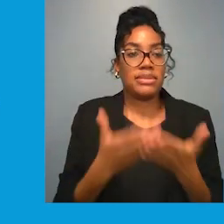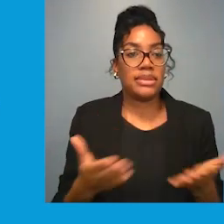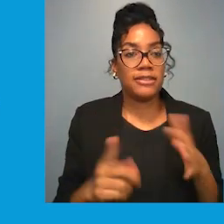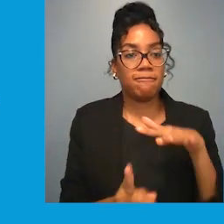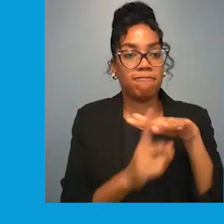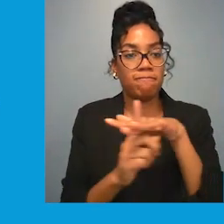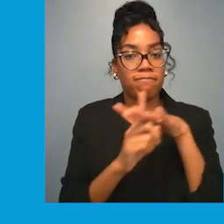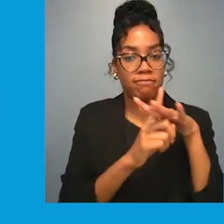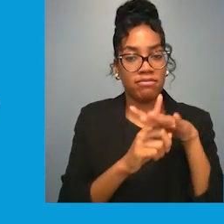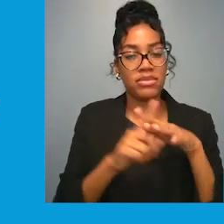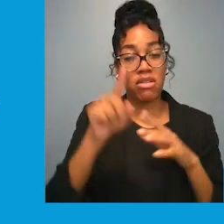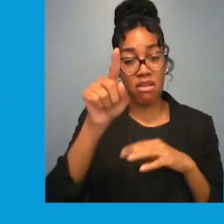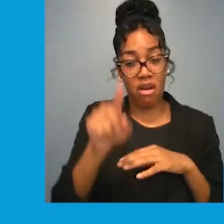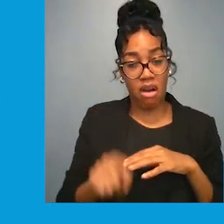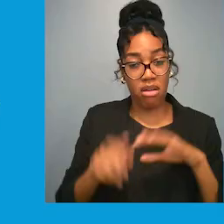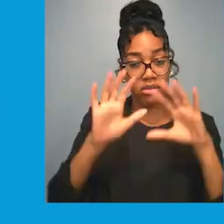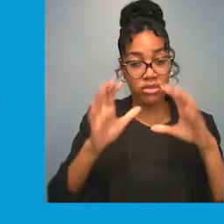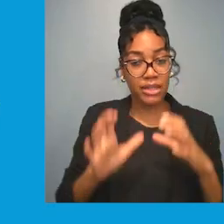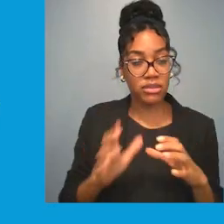process.